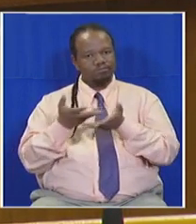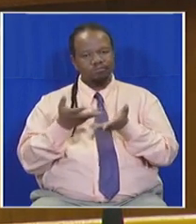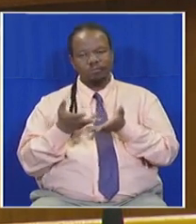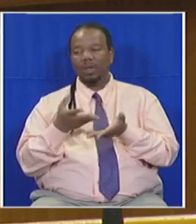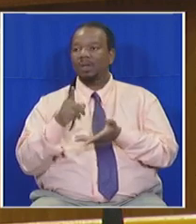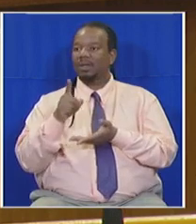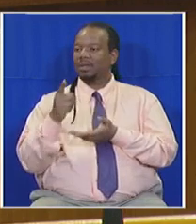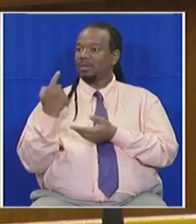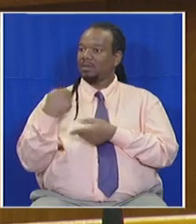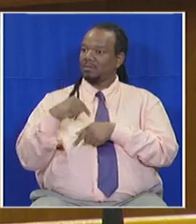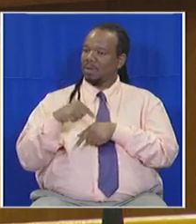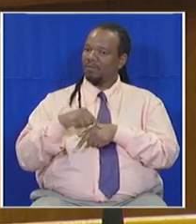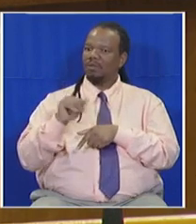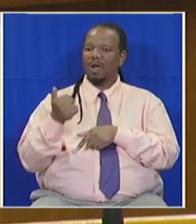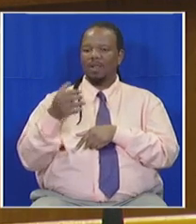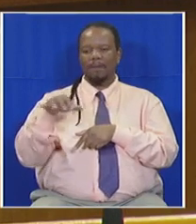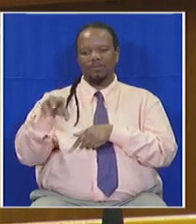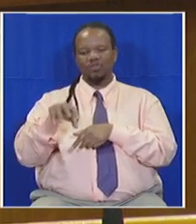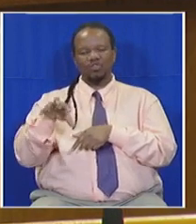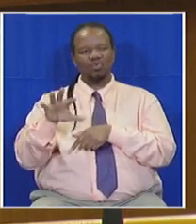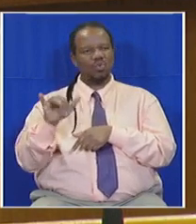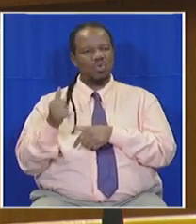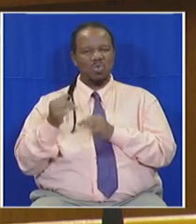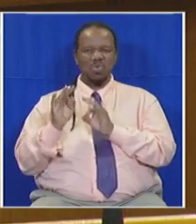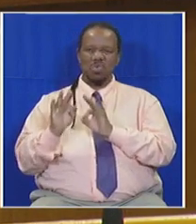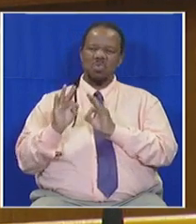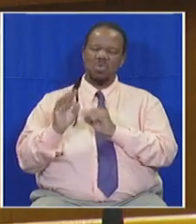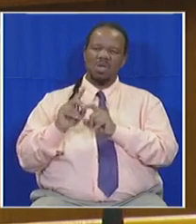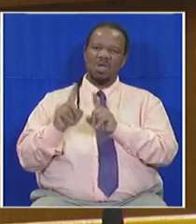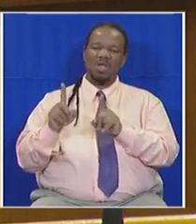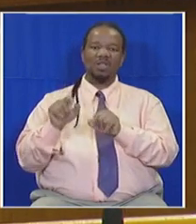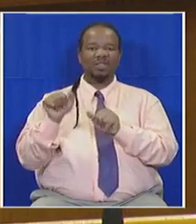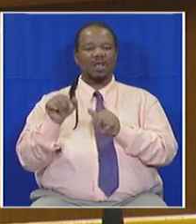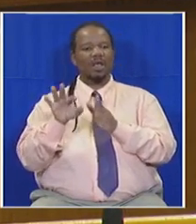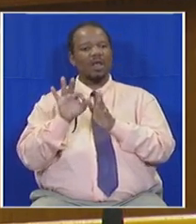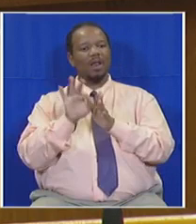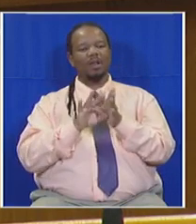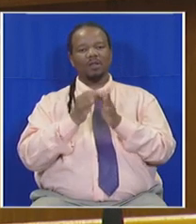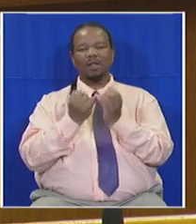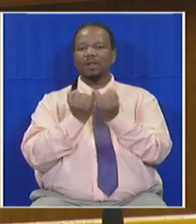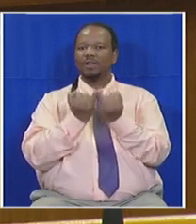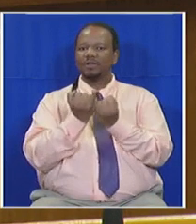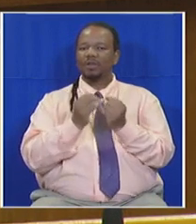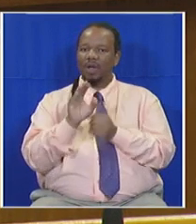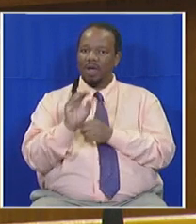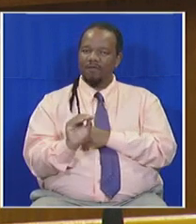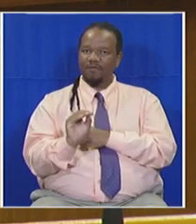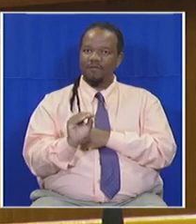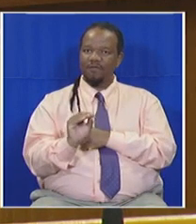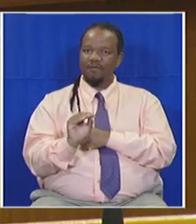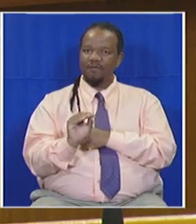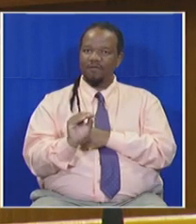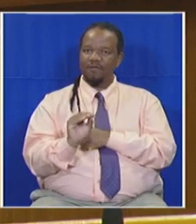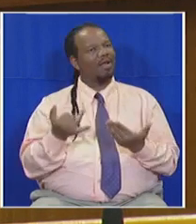in some voting districts and the elections hotly contested. I'm glad to report to you that the elections